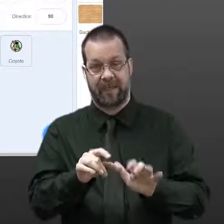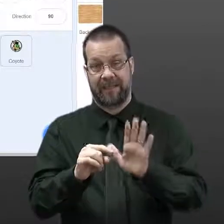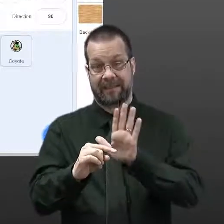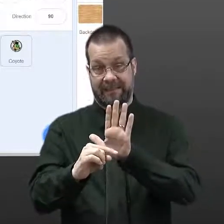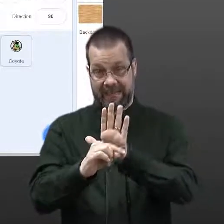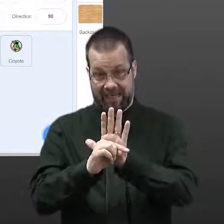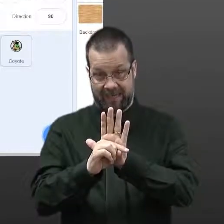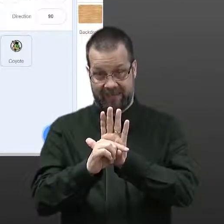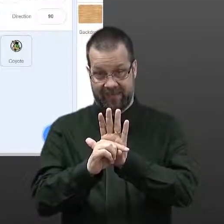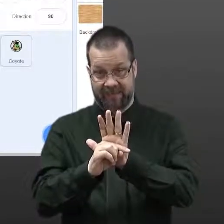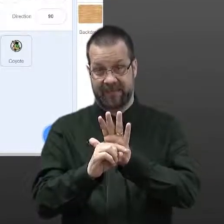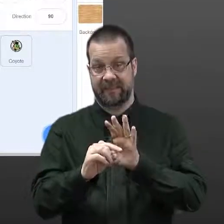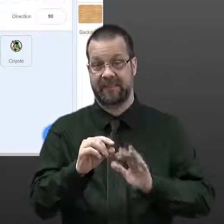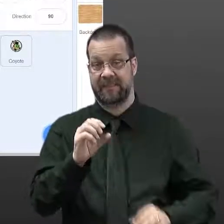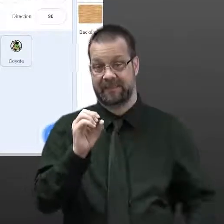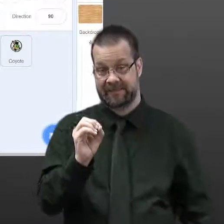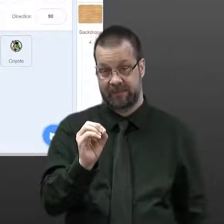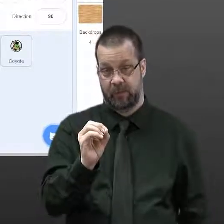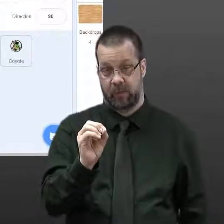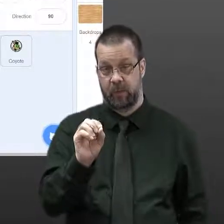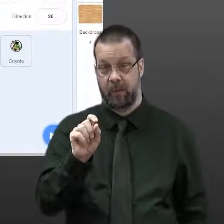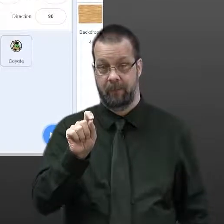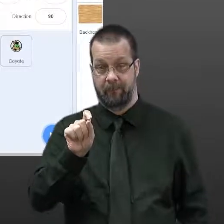type minus or negative